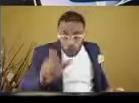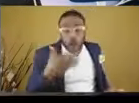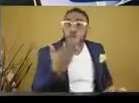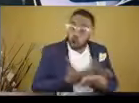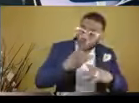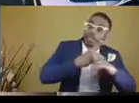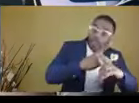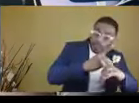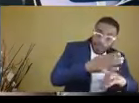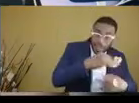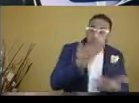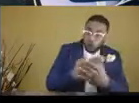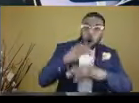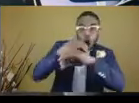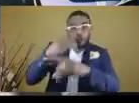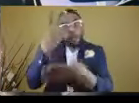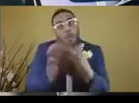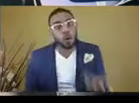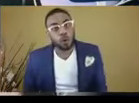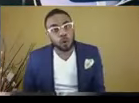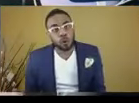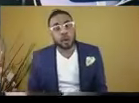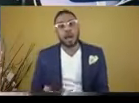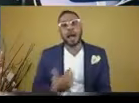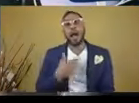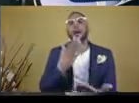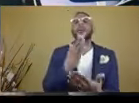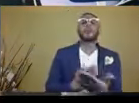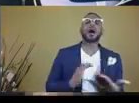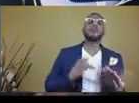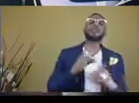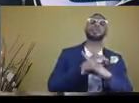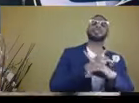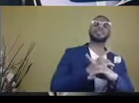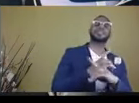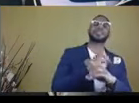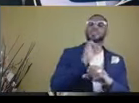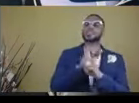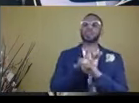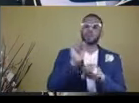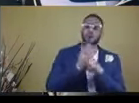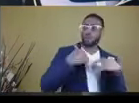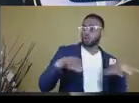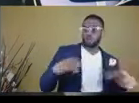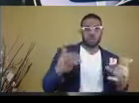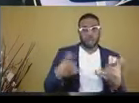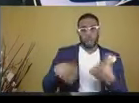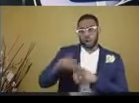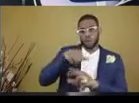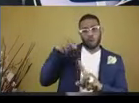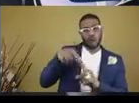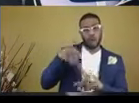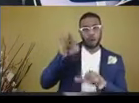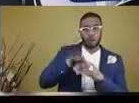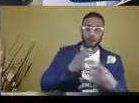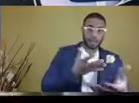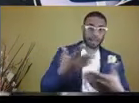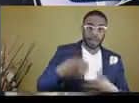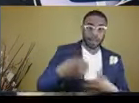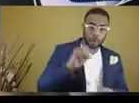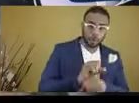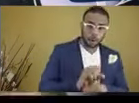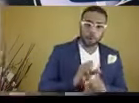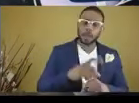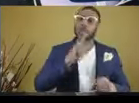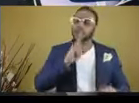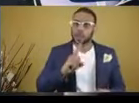defense and you need a good offense. And so I think part of in our defense is literally the work that we're doing around voter engagement work to make sure